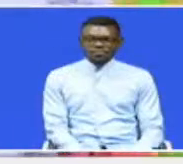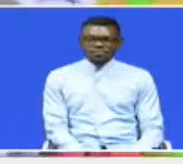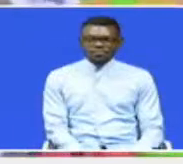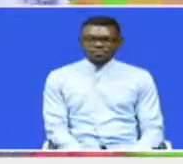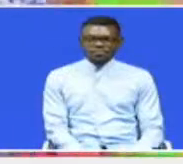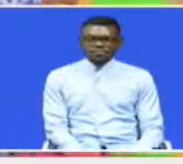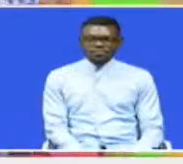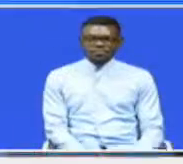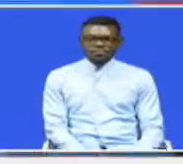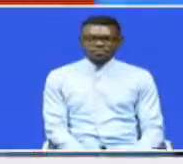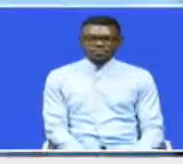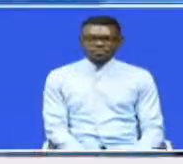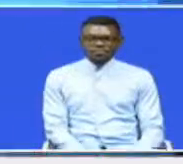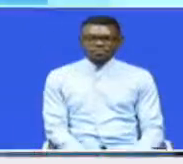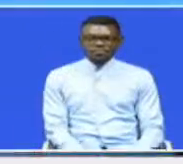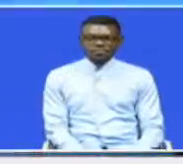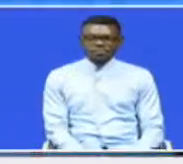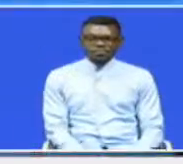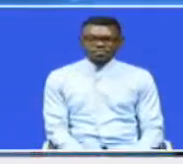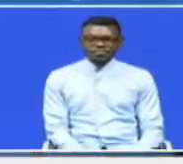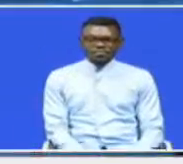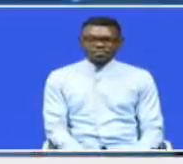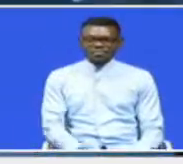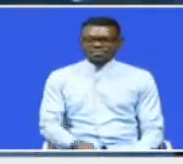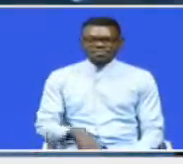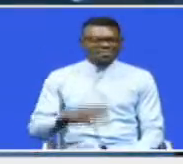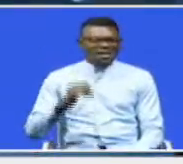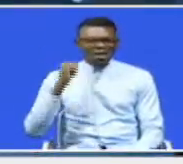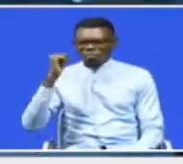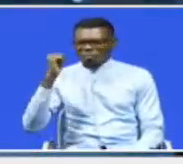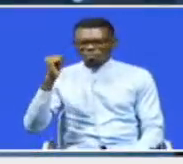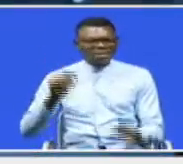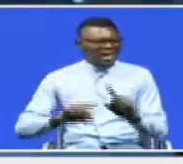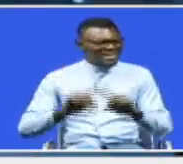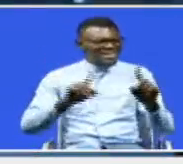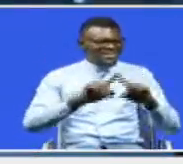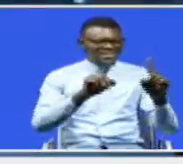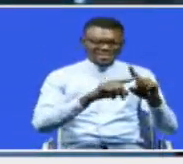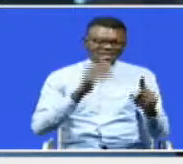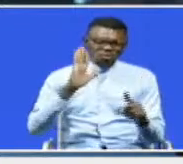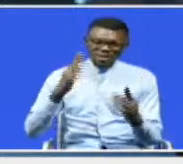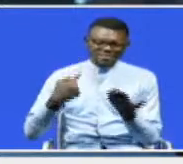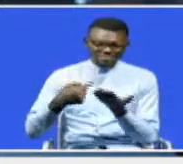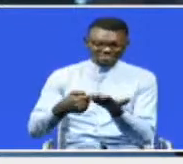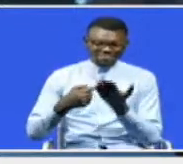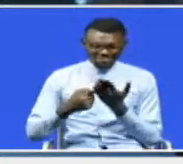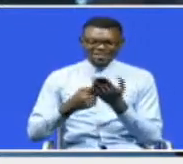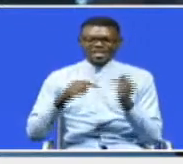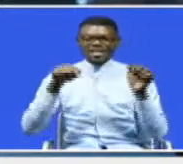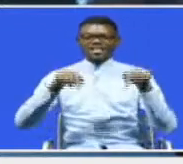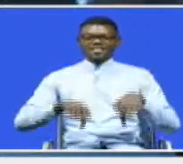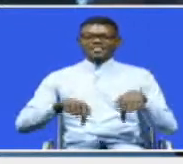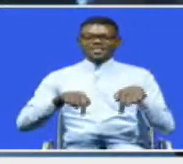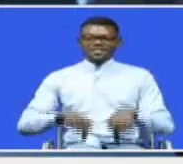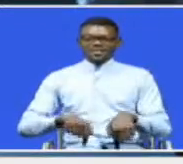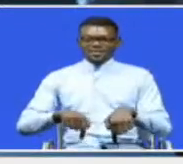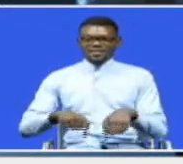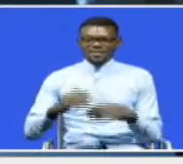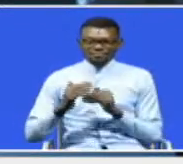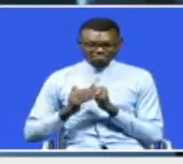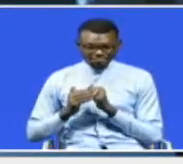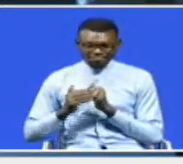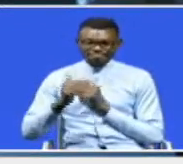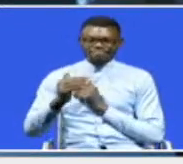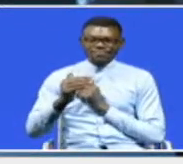ktn news and all of these political developments will form part of our conversation on crossfire in a few